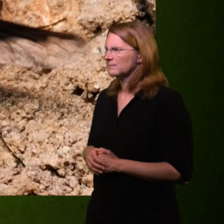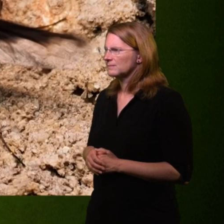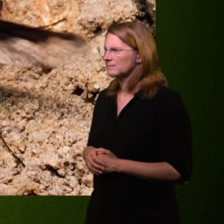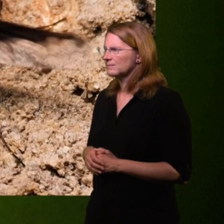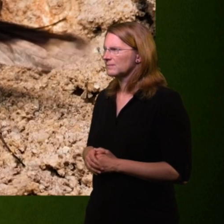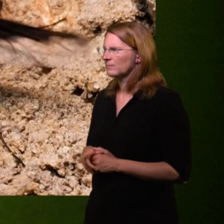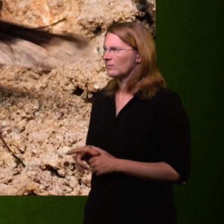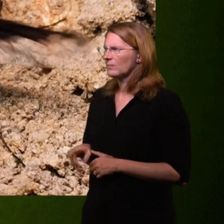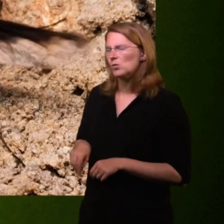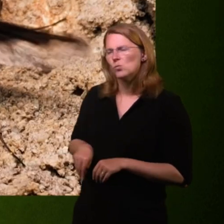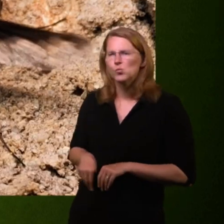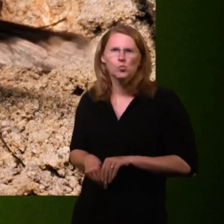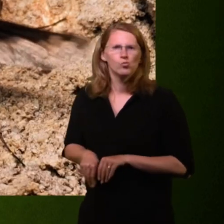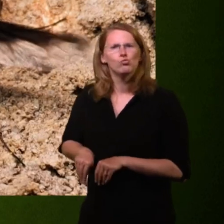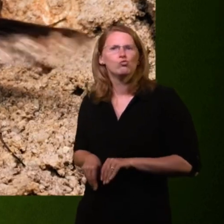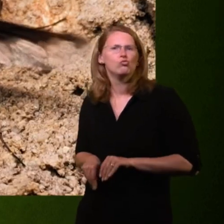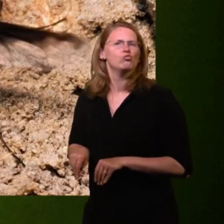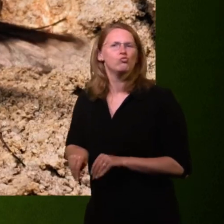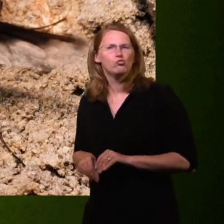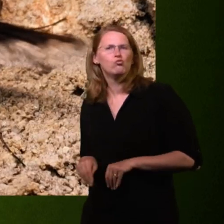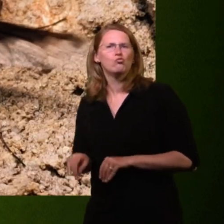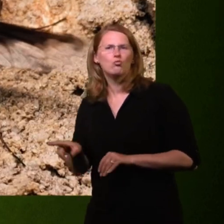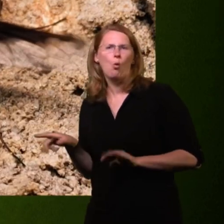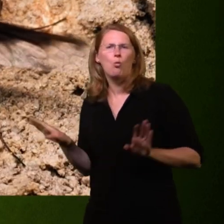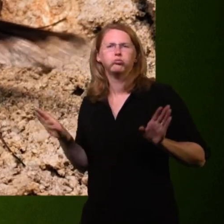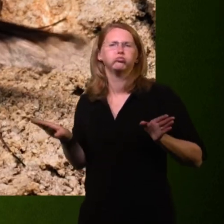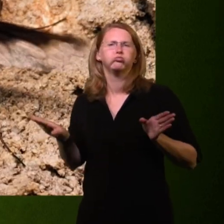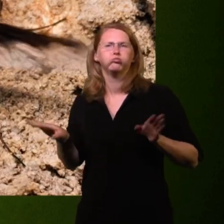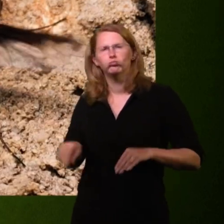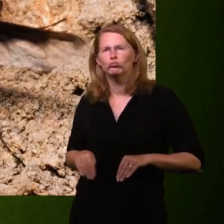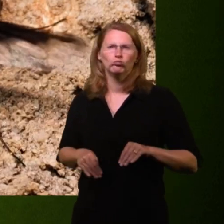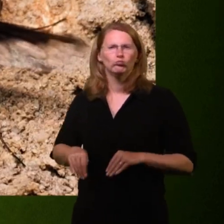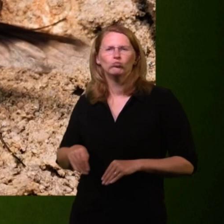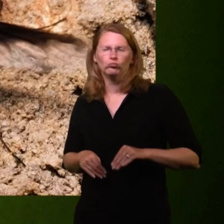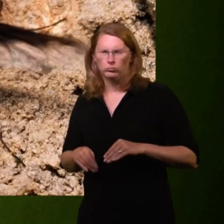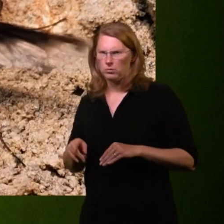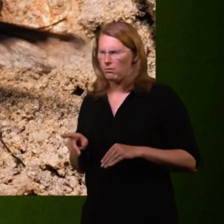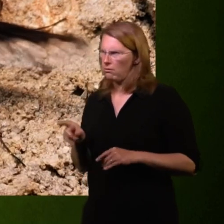And it's not just any dance, she's twerking.